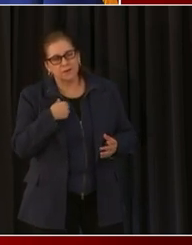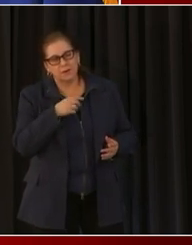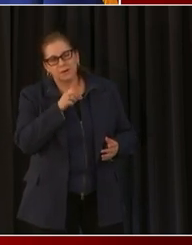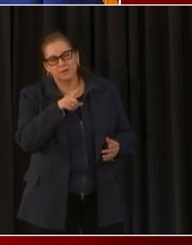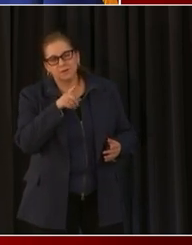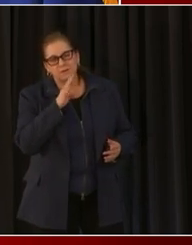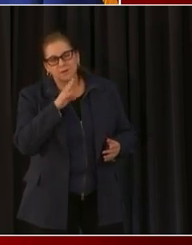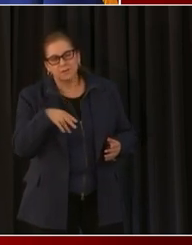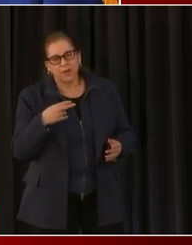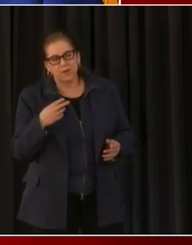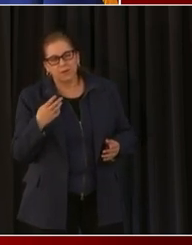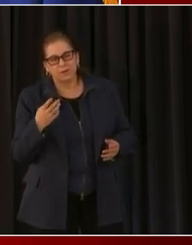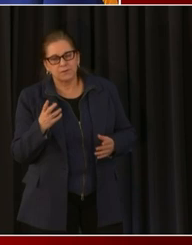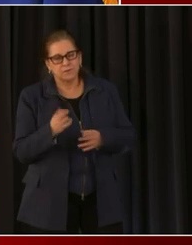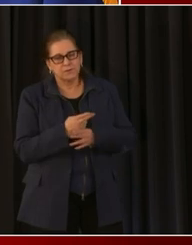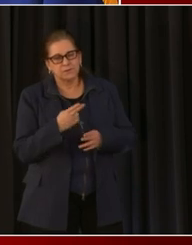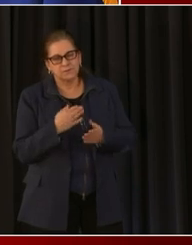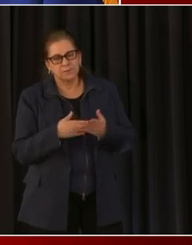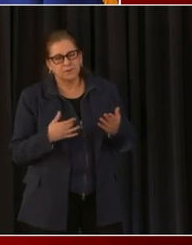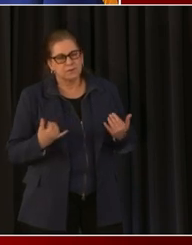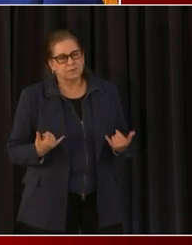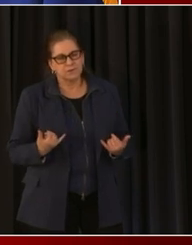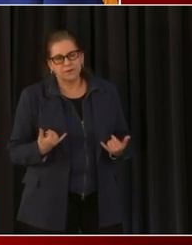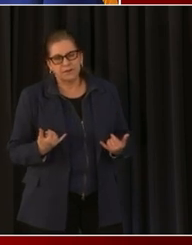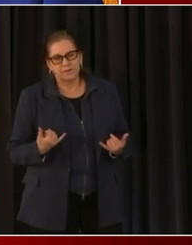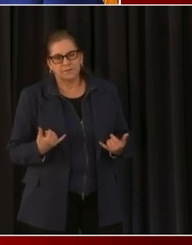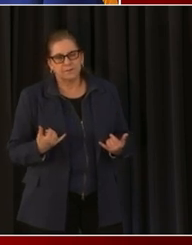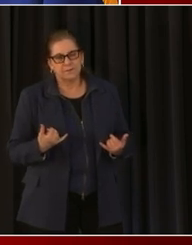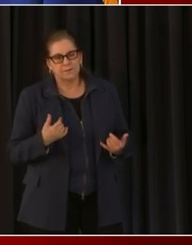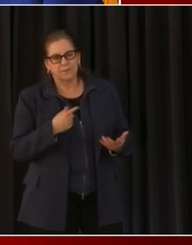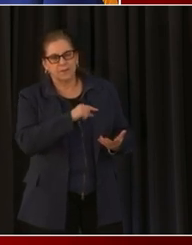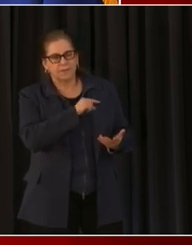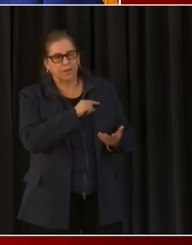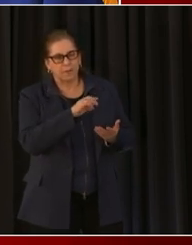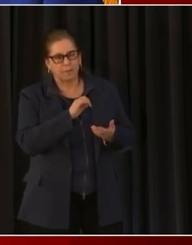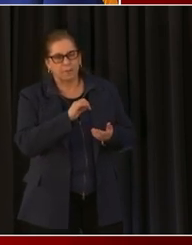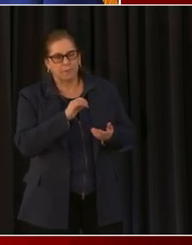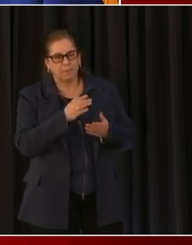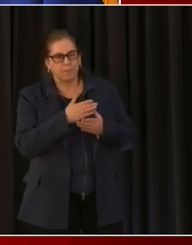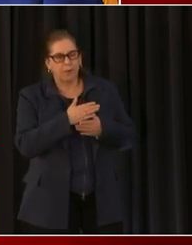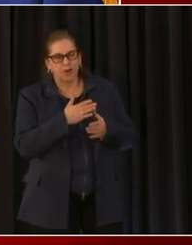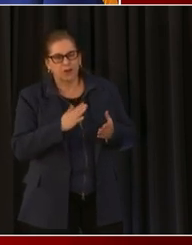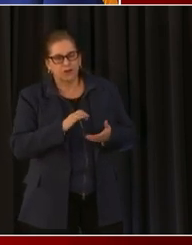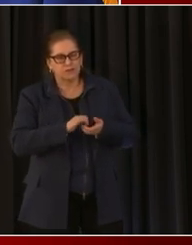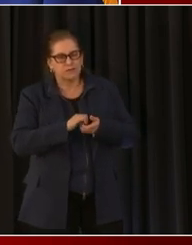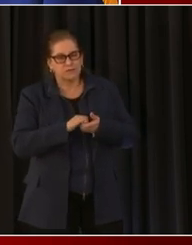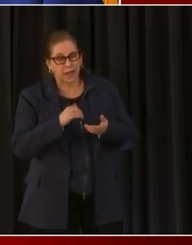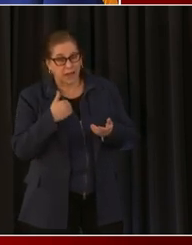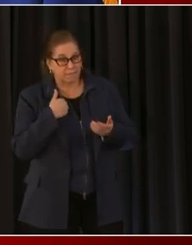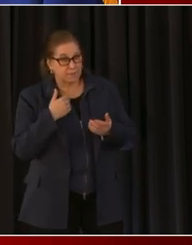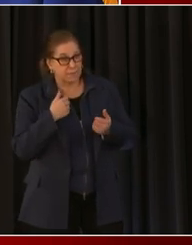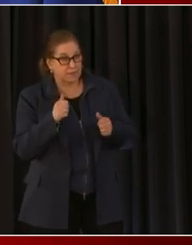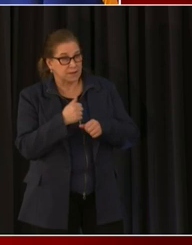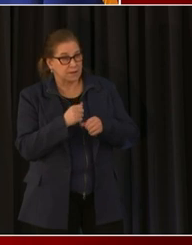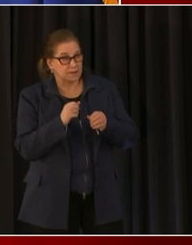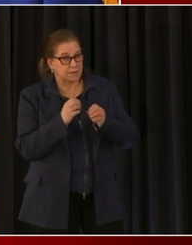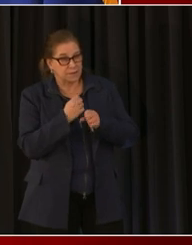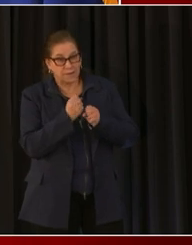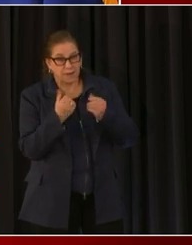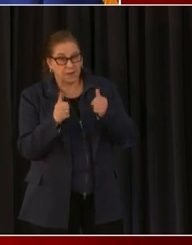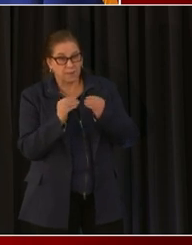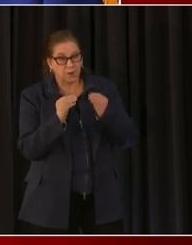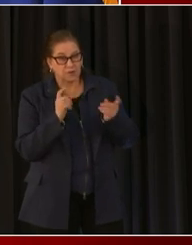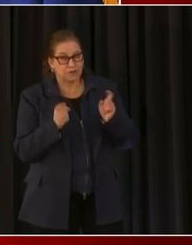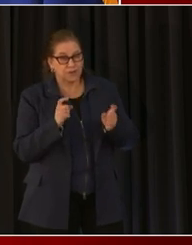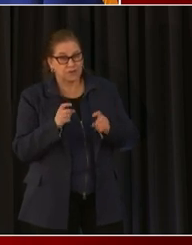about using some existing or qualified partners, but do you anticipate having to make any changes with the